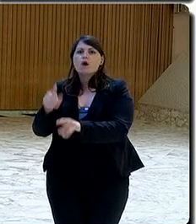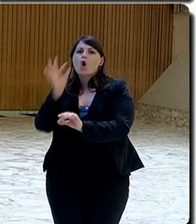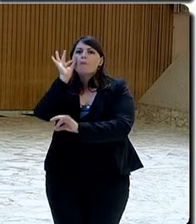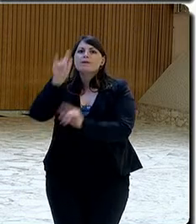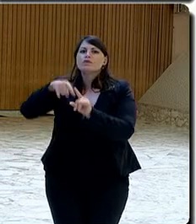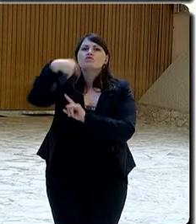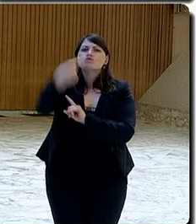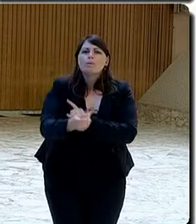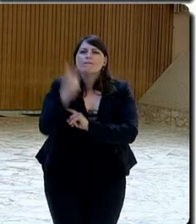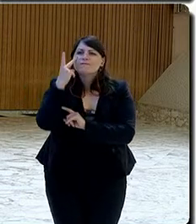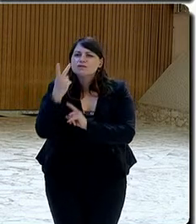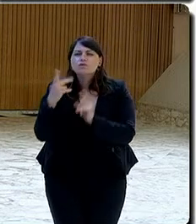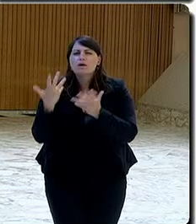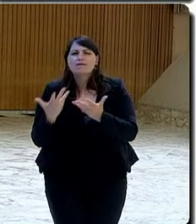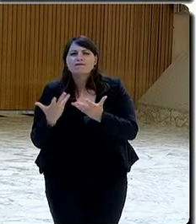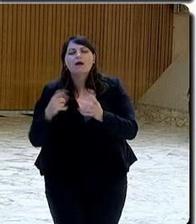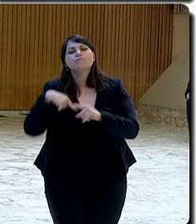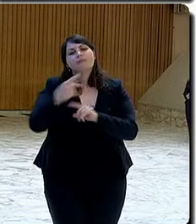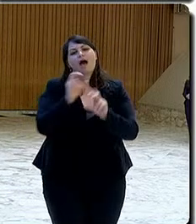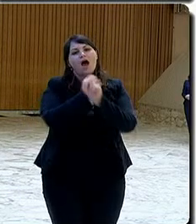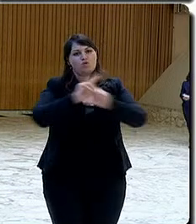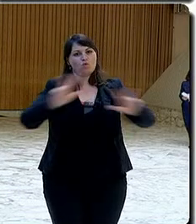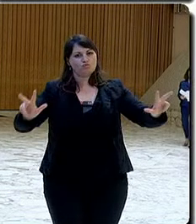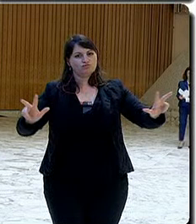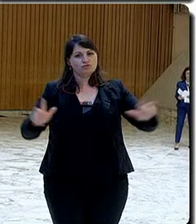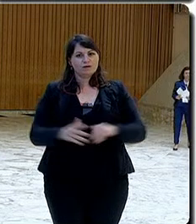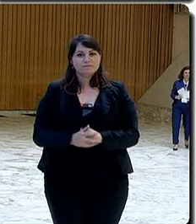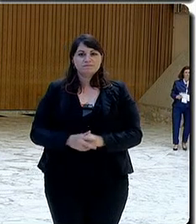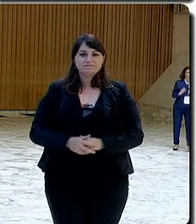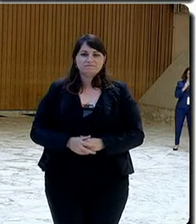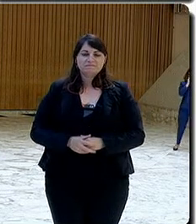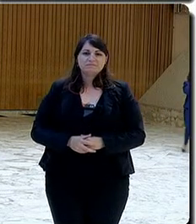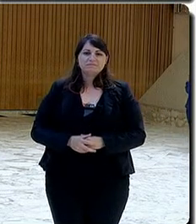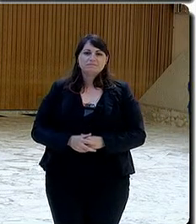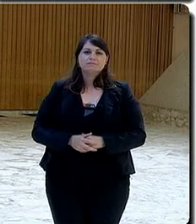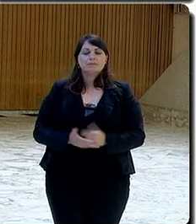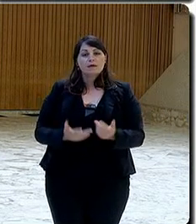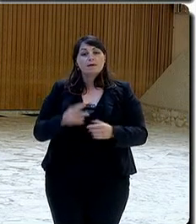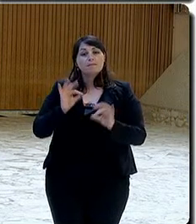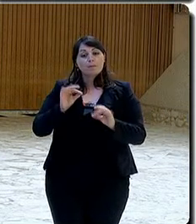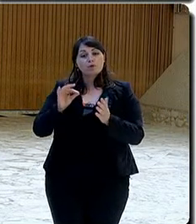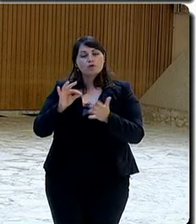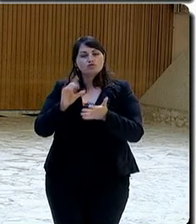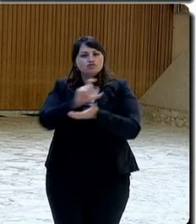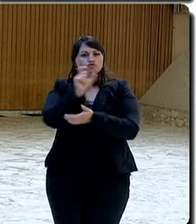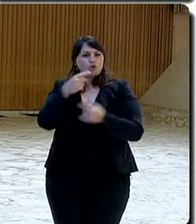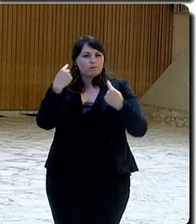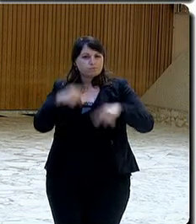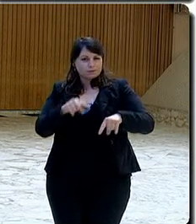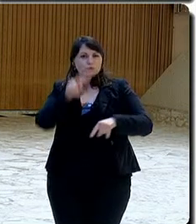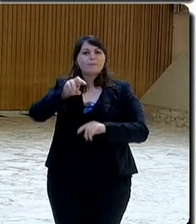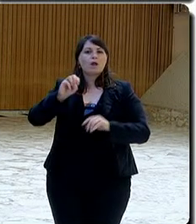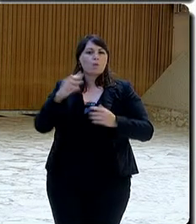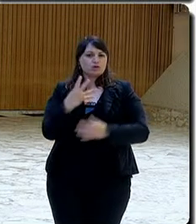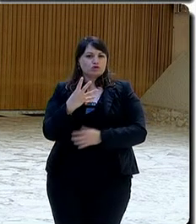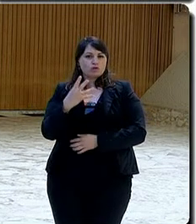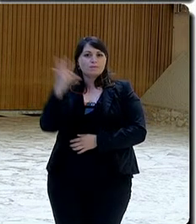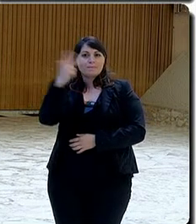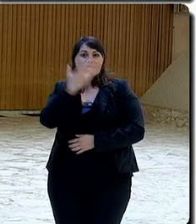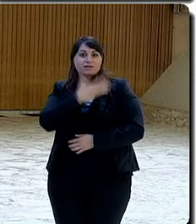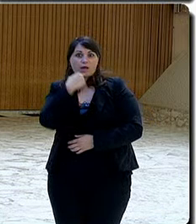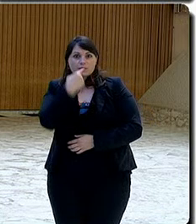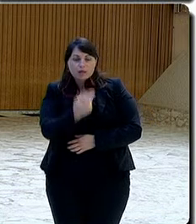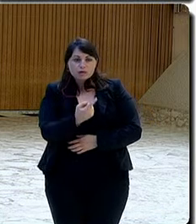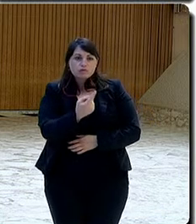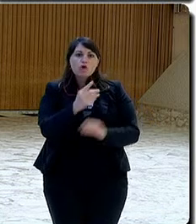a few years ago, Pope Francis turned things around. It's a meeting between young people who are full of